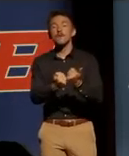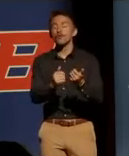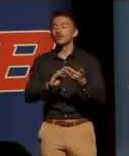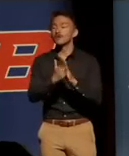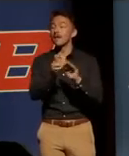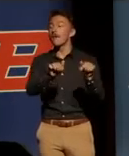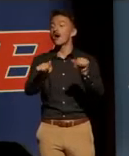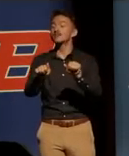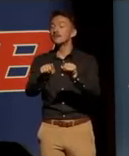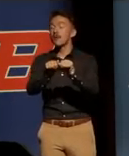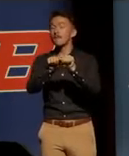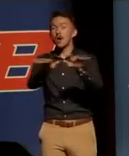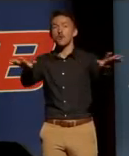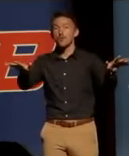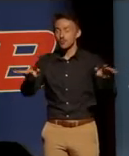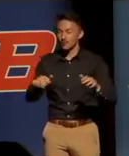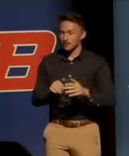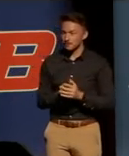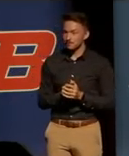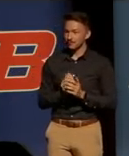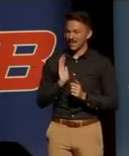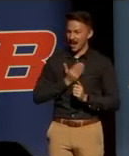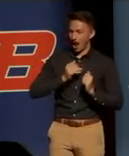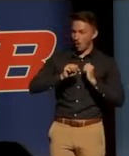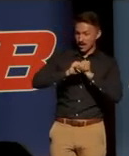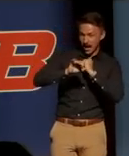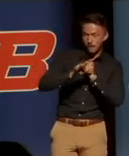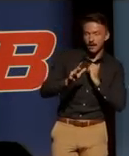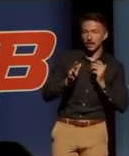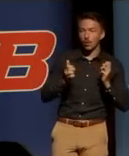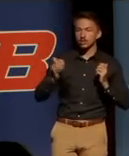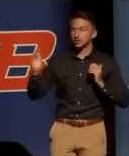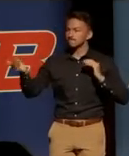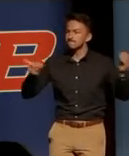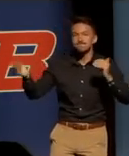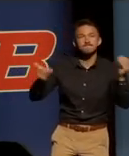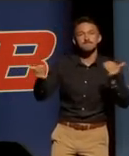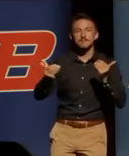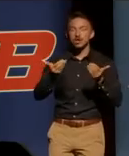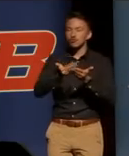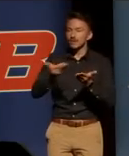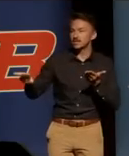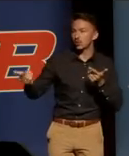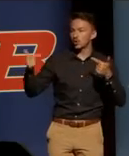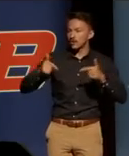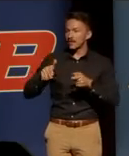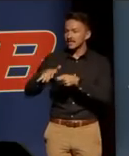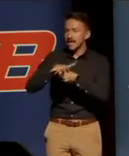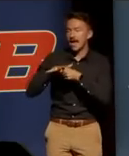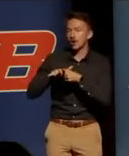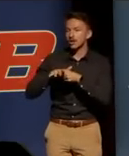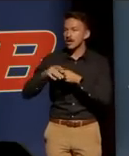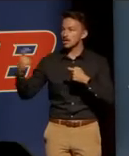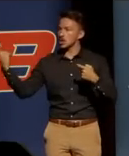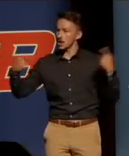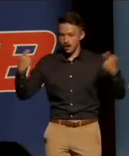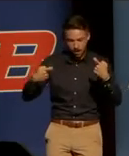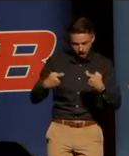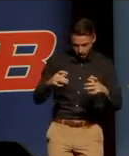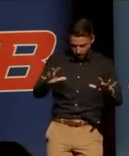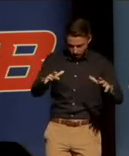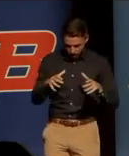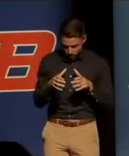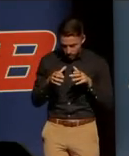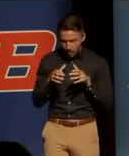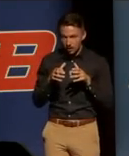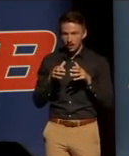this campaign in ways that allow us to bring in resources in these areas, and then that gives us the freedom to divert